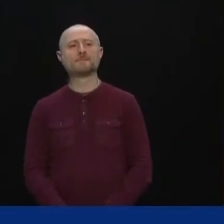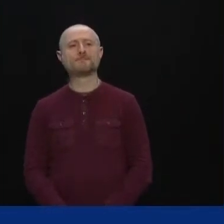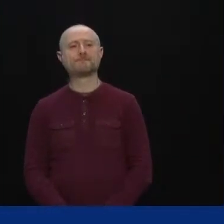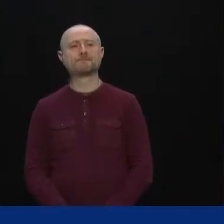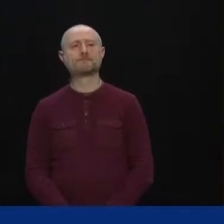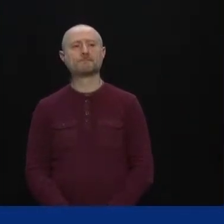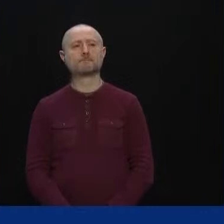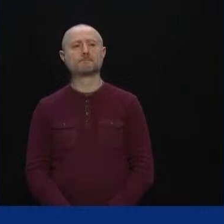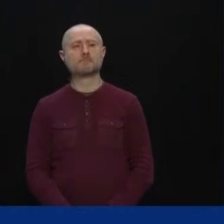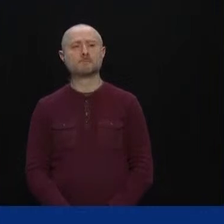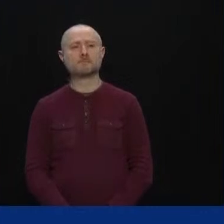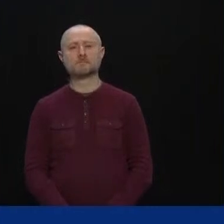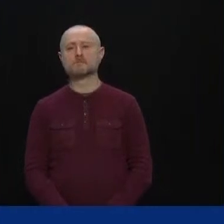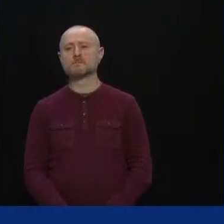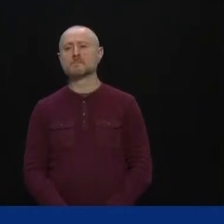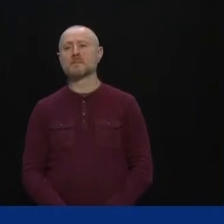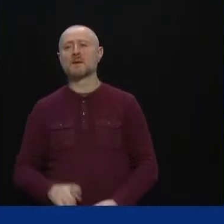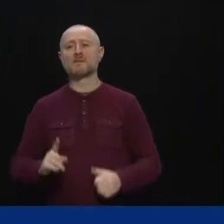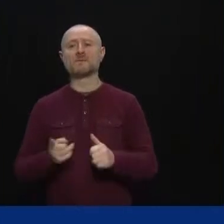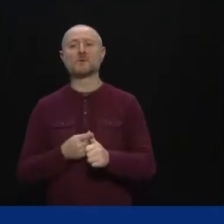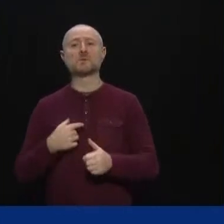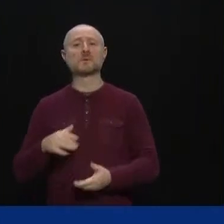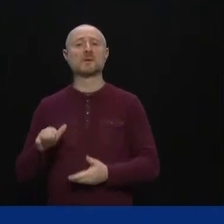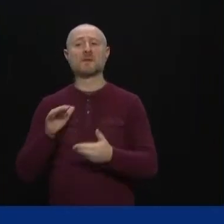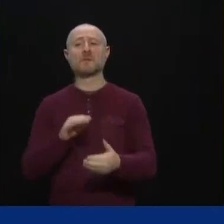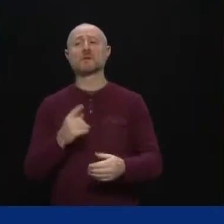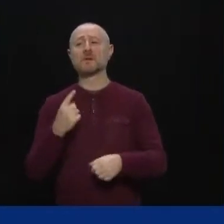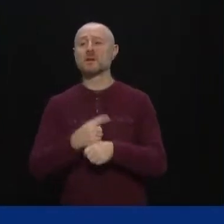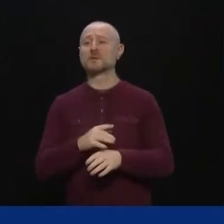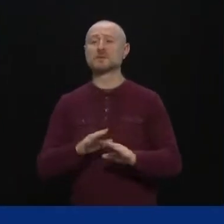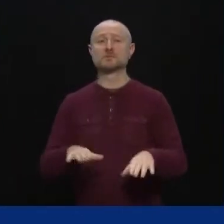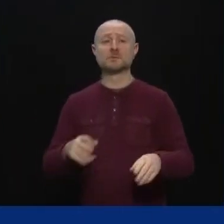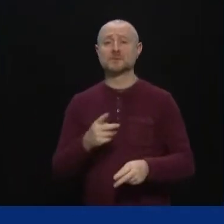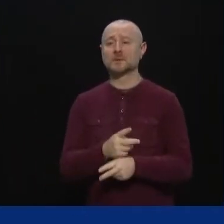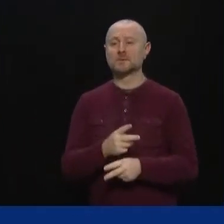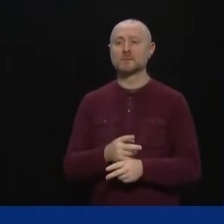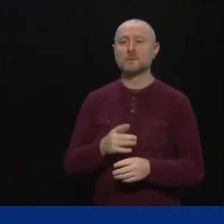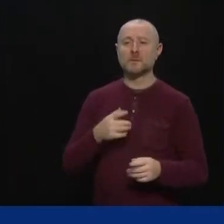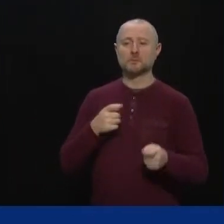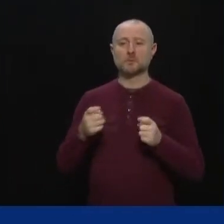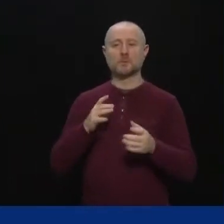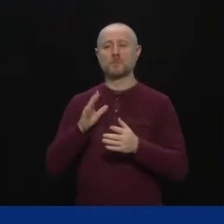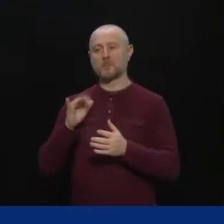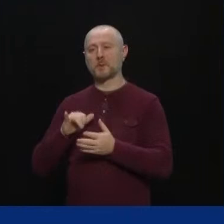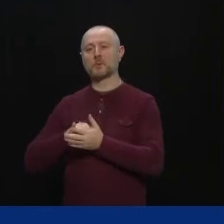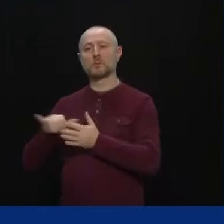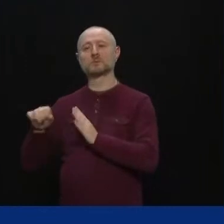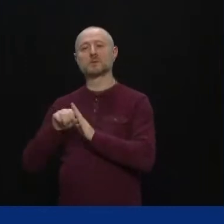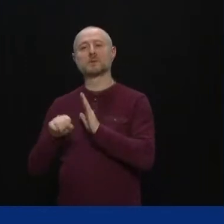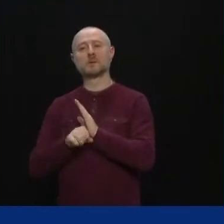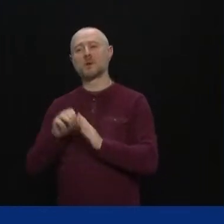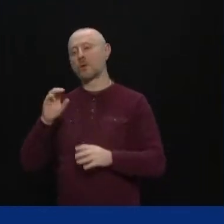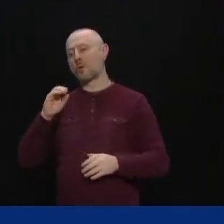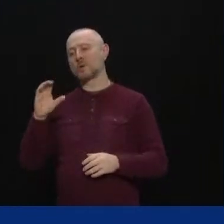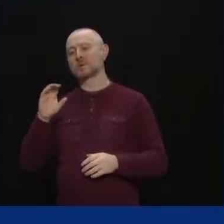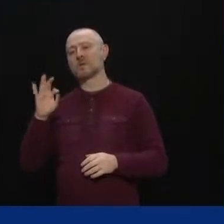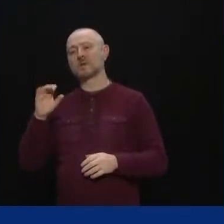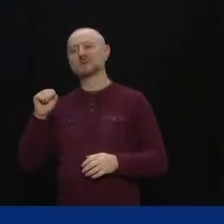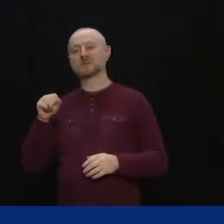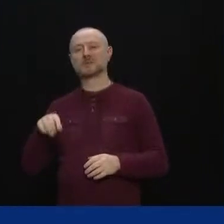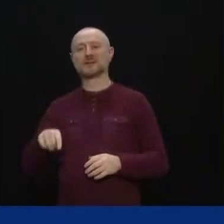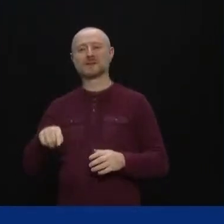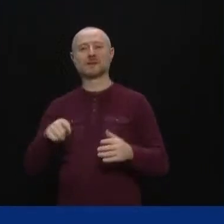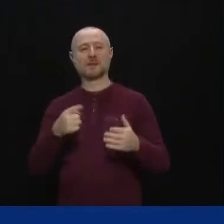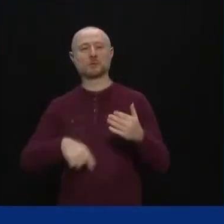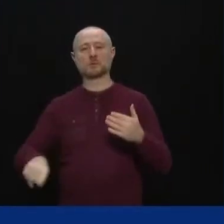the first deliveries to daycare centers, those that are regulated by the state OCFS, will be happening this coming week.